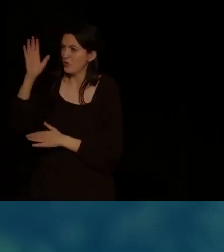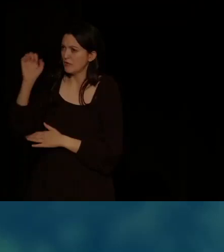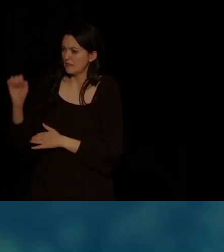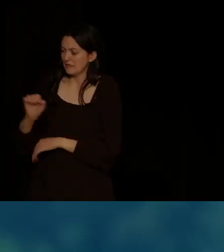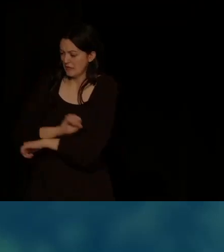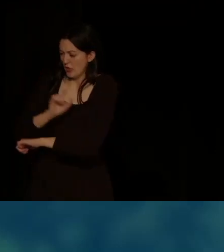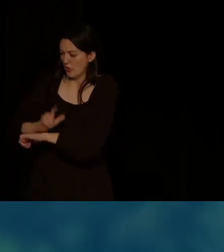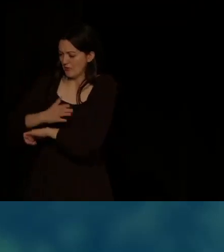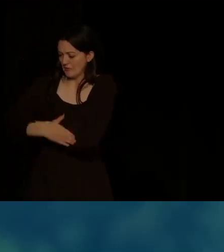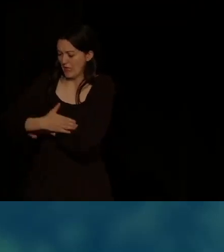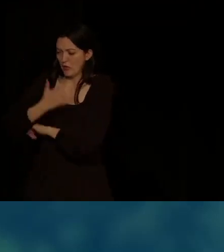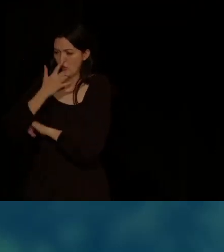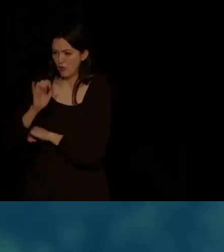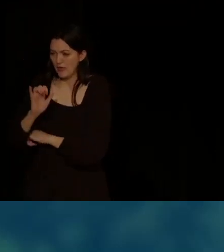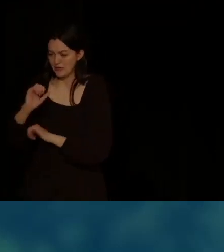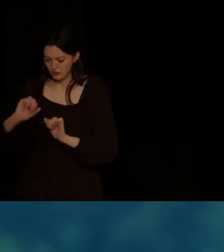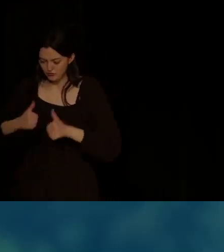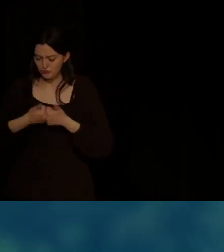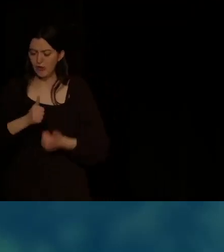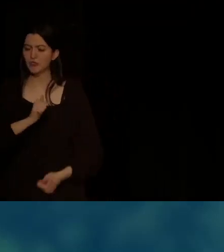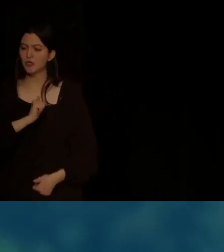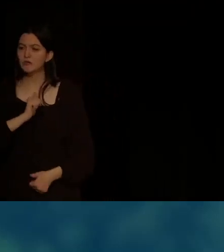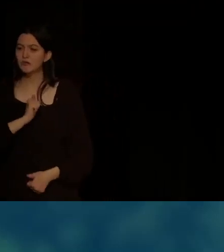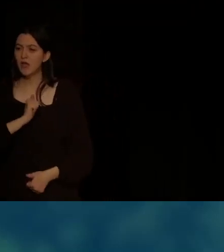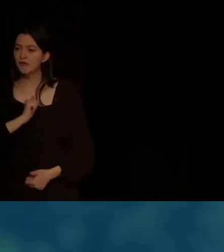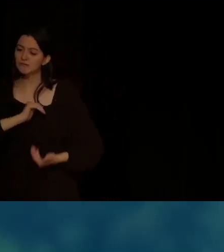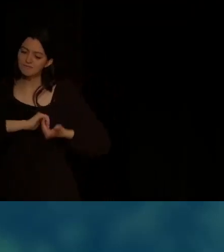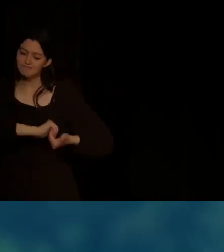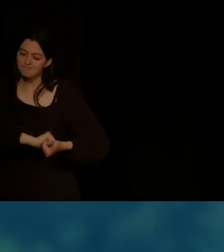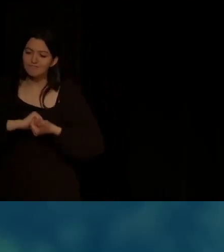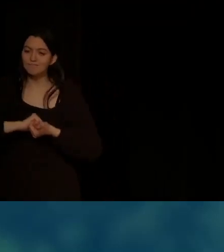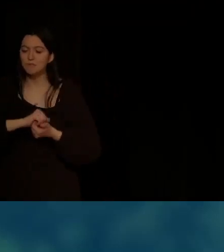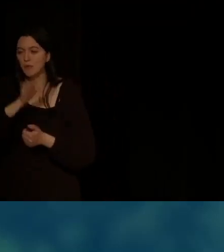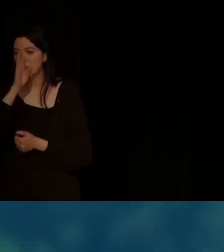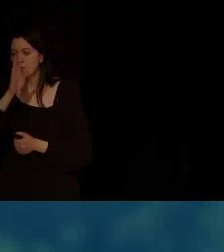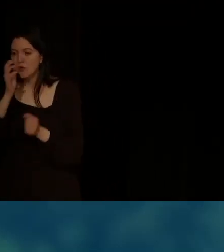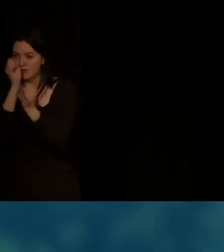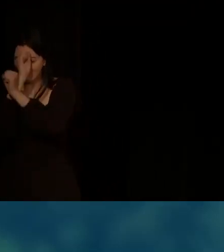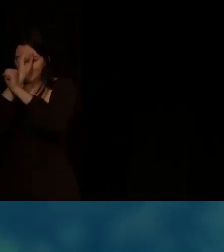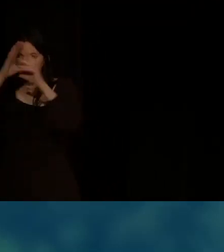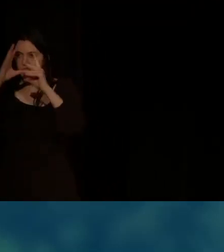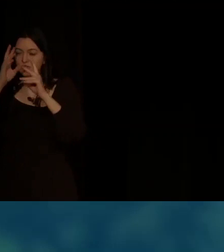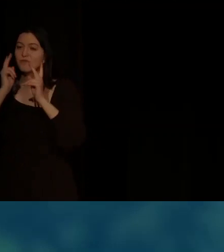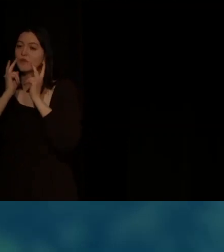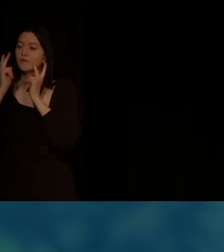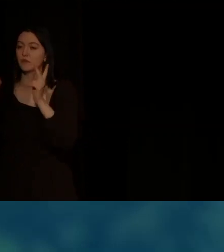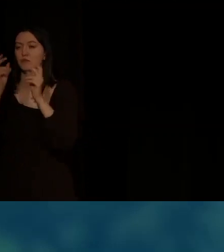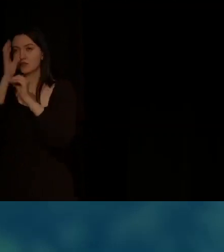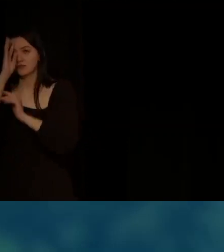be, and to challenge ourselves to unite behind a bold vision for the future.